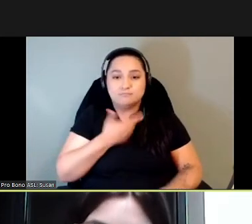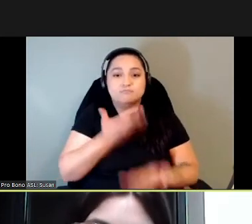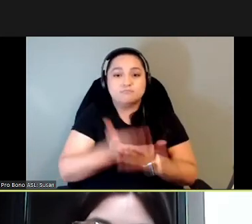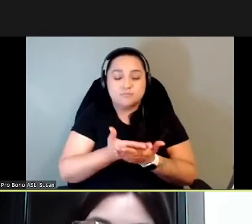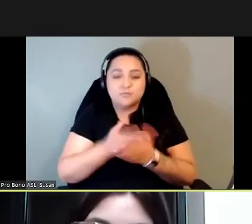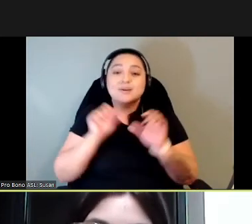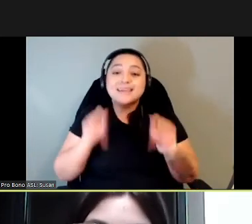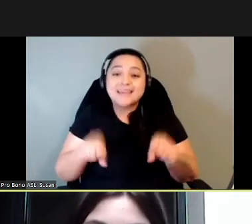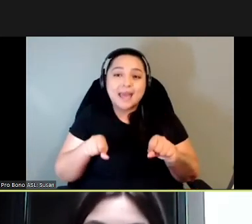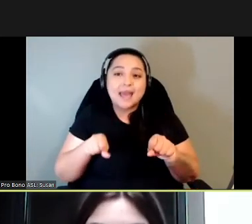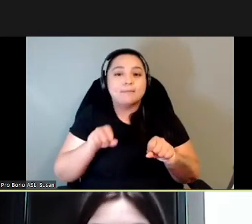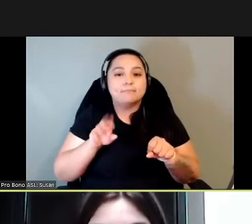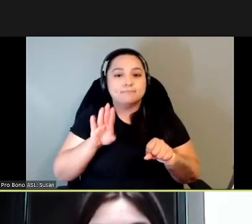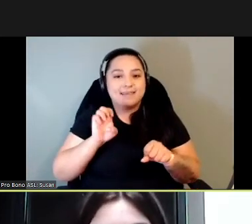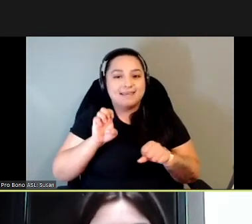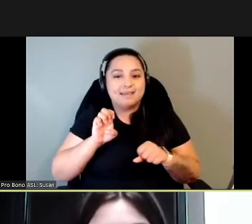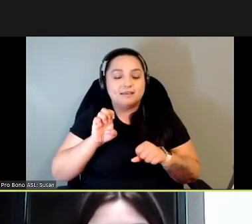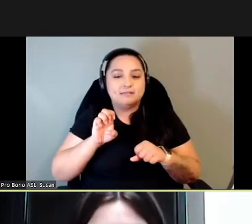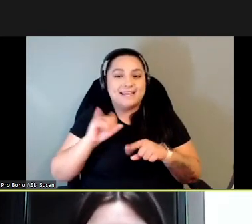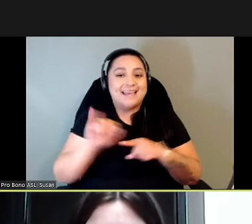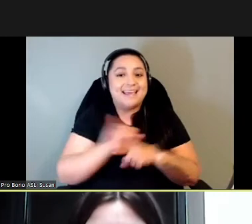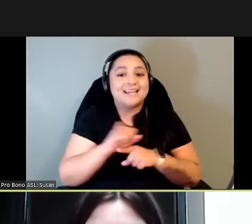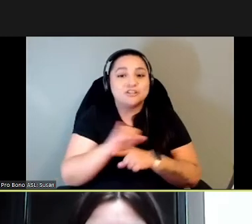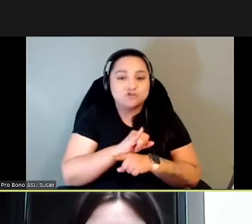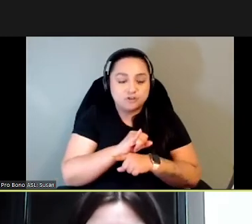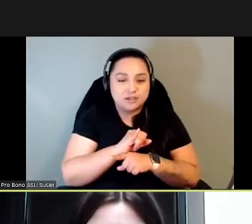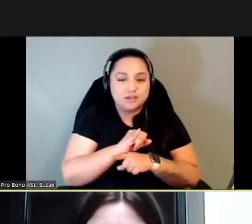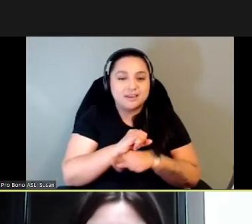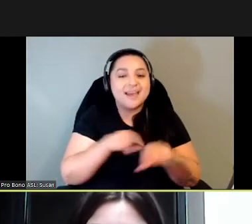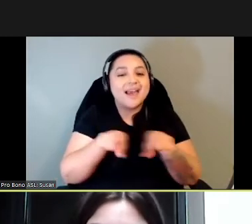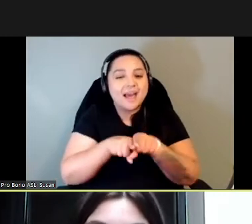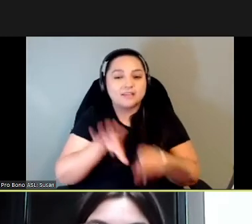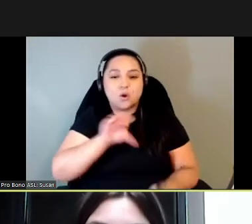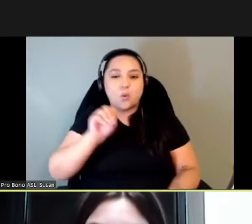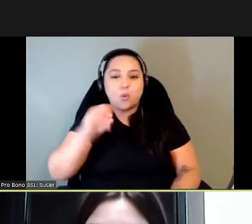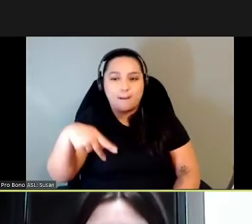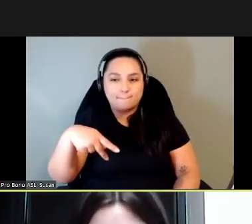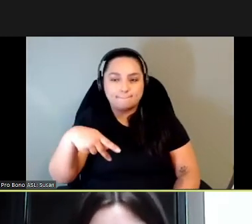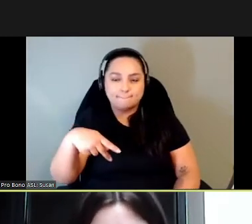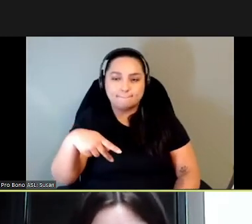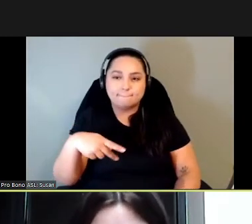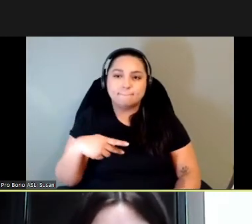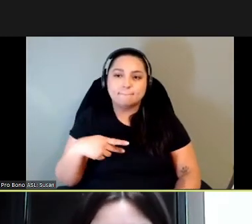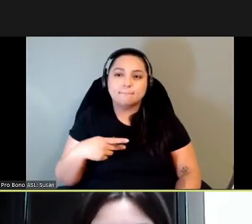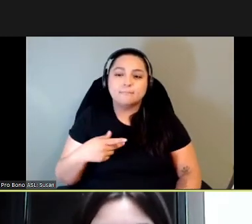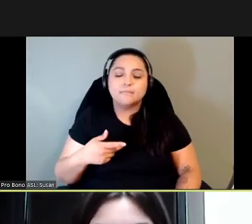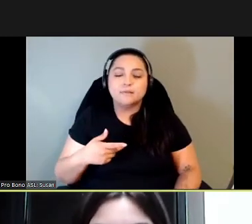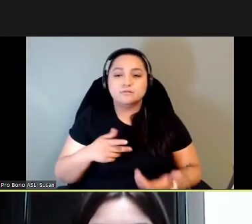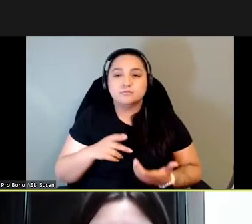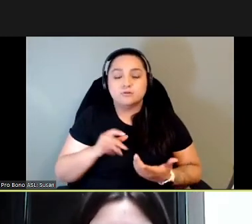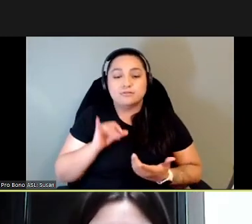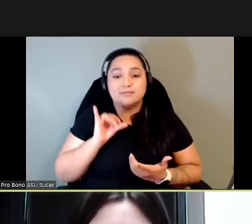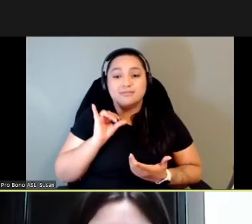but being a cooperative. And it was this history that this prior that created